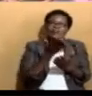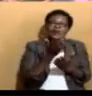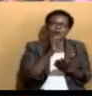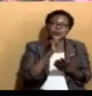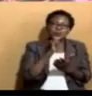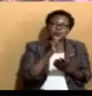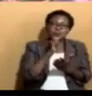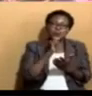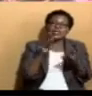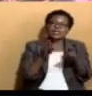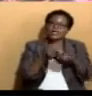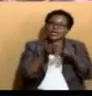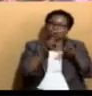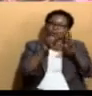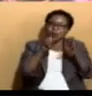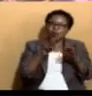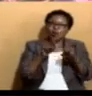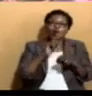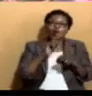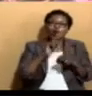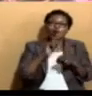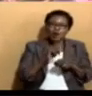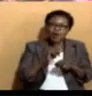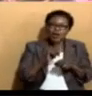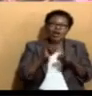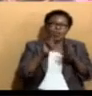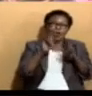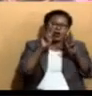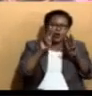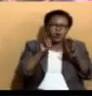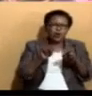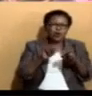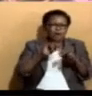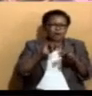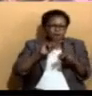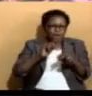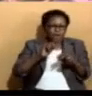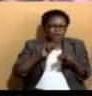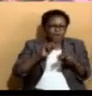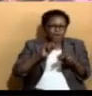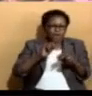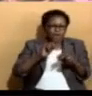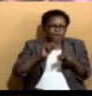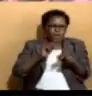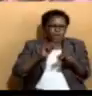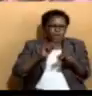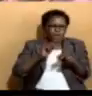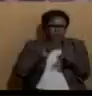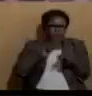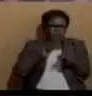no order, no interim order is given,